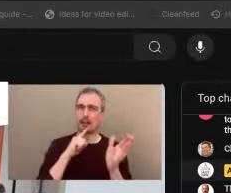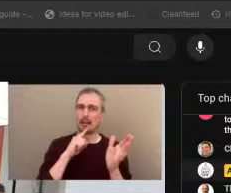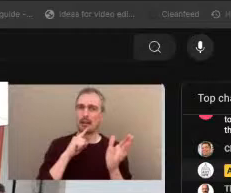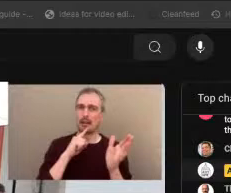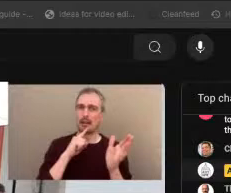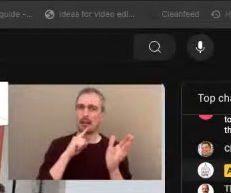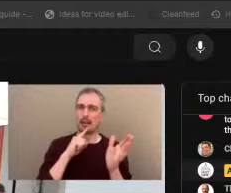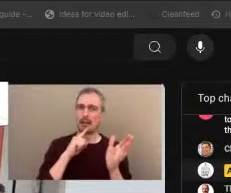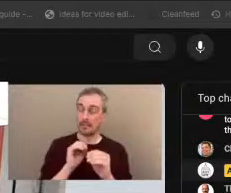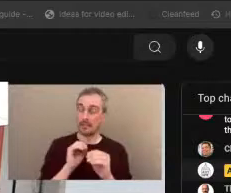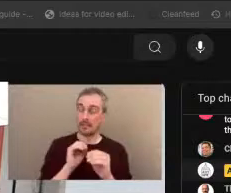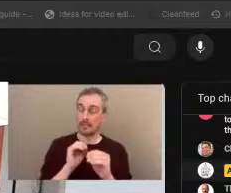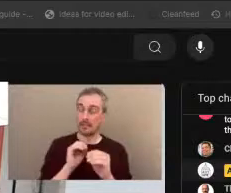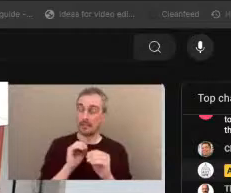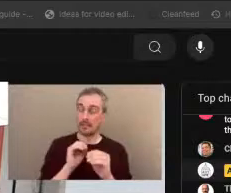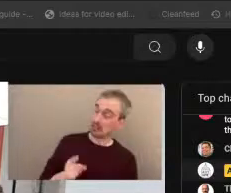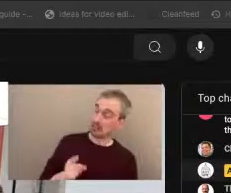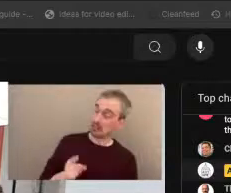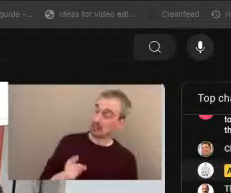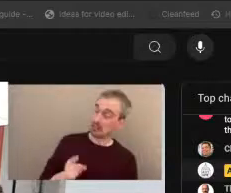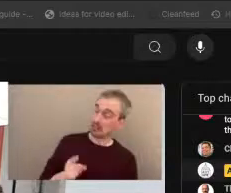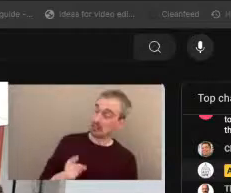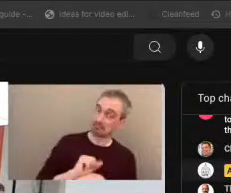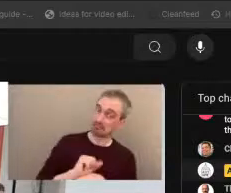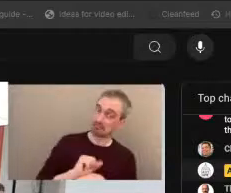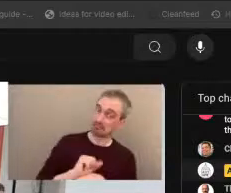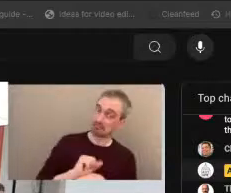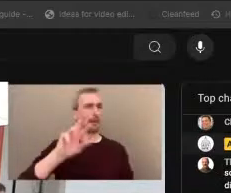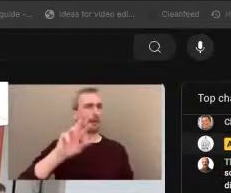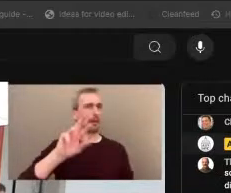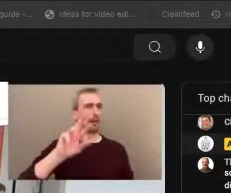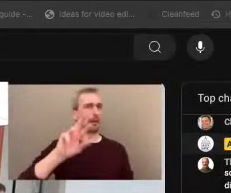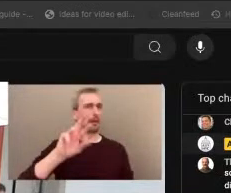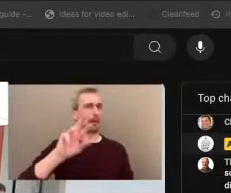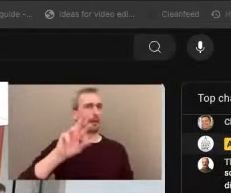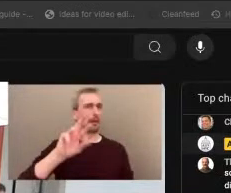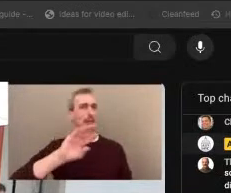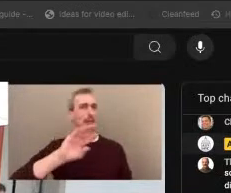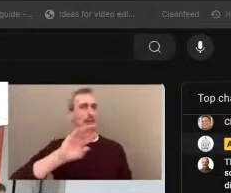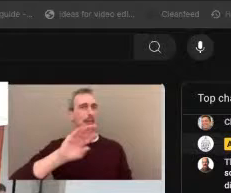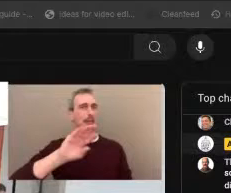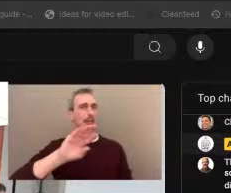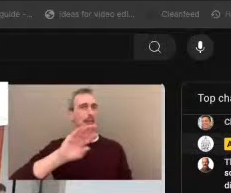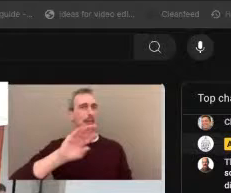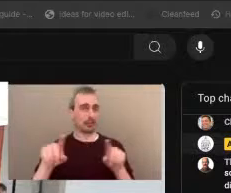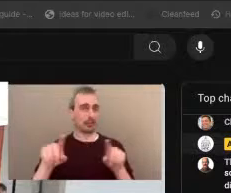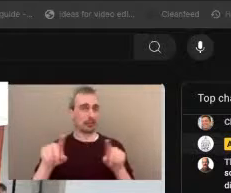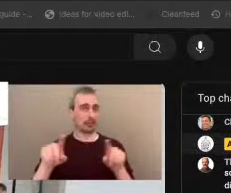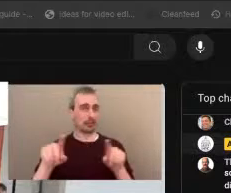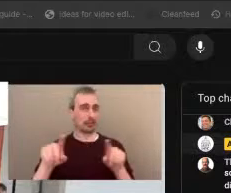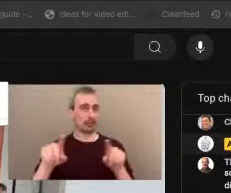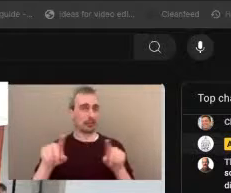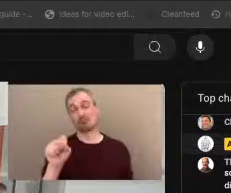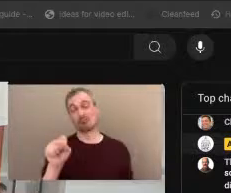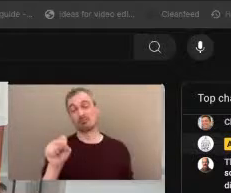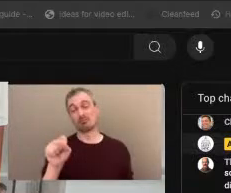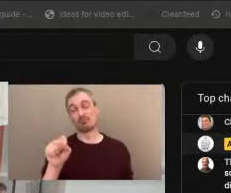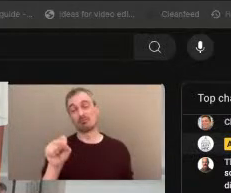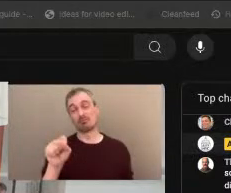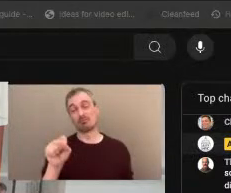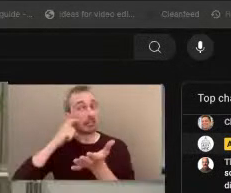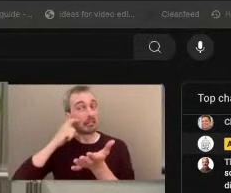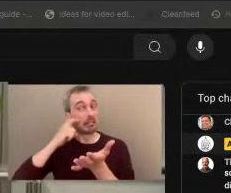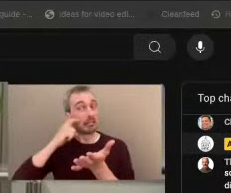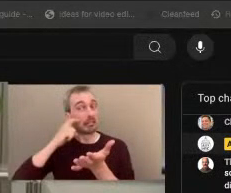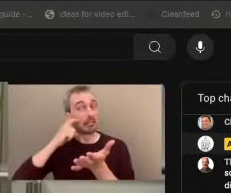got to 36% without actually doing anything? Yeah. It's detection. It's process. It's. I didn't. No, I just. I thought Yeah. I missed it. I'll respond to that,